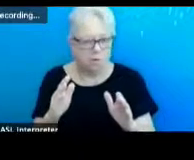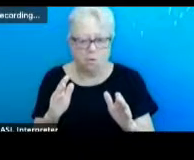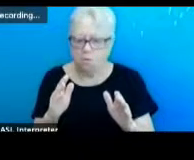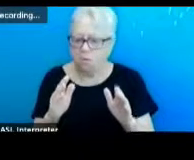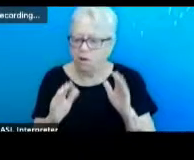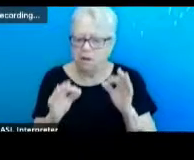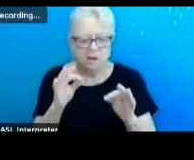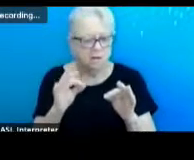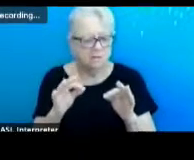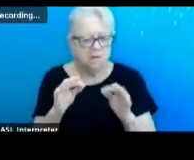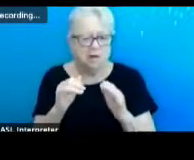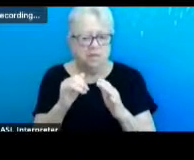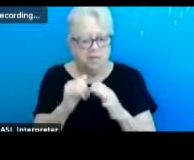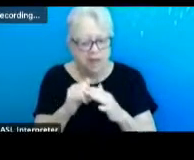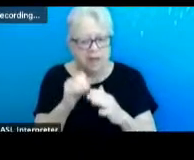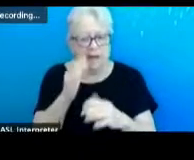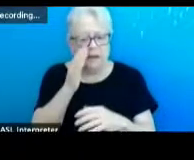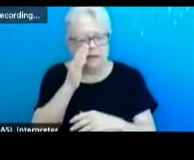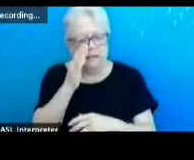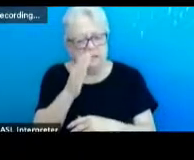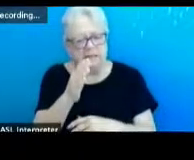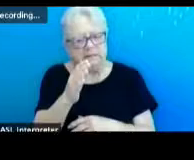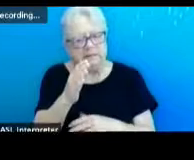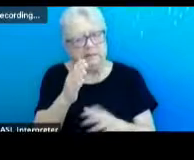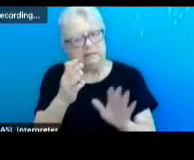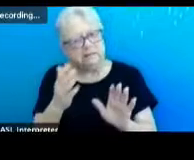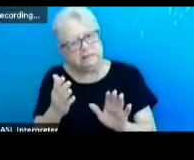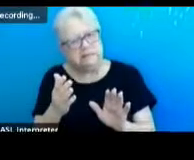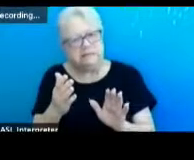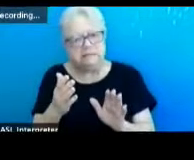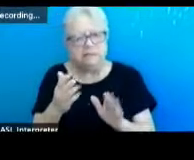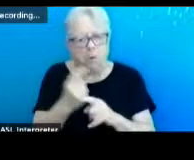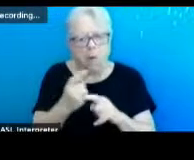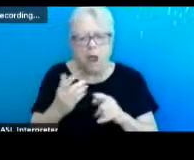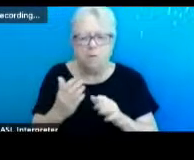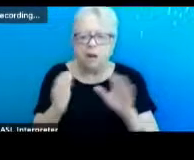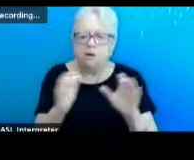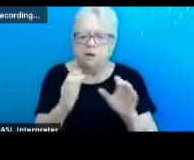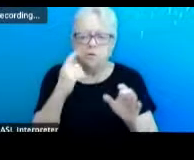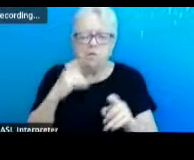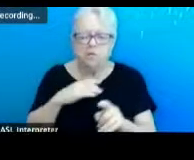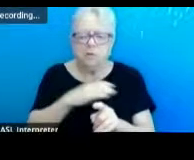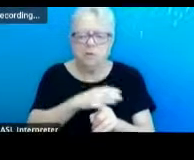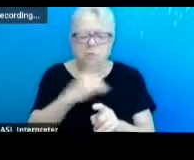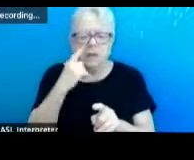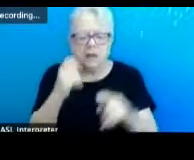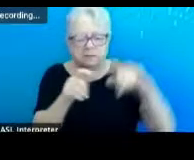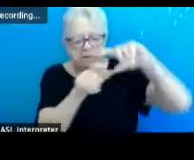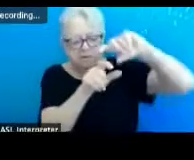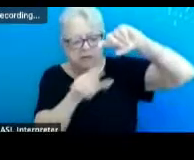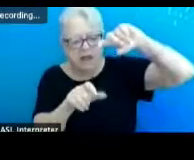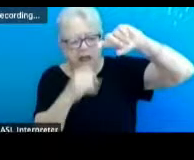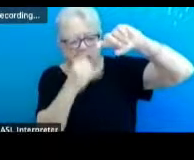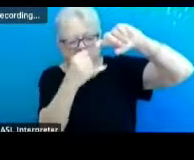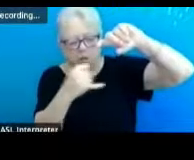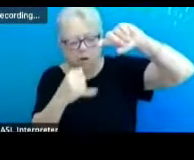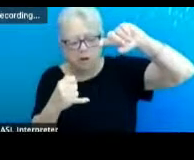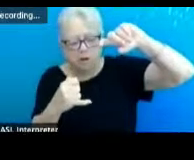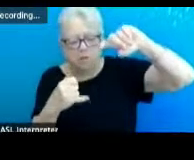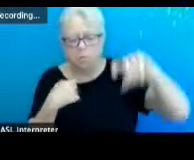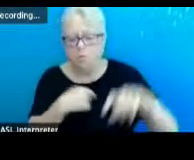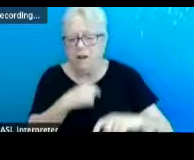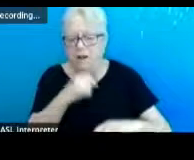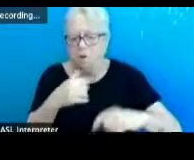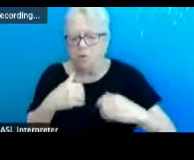is ultimately efficient for the commission, because if there's a line drawing VRA issue that comes up, but we don't have our counsel there